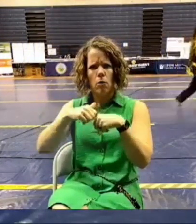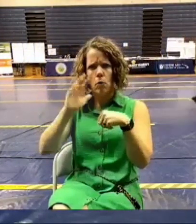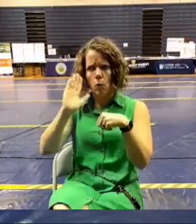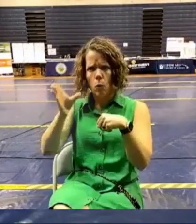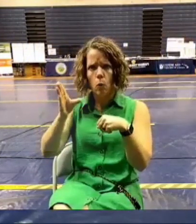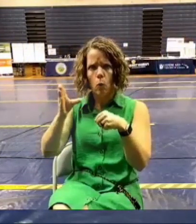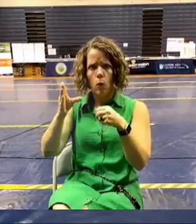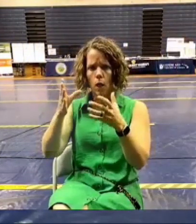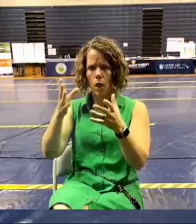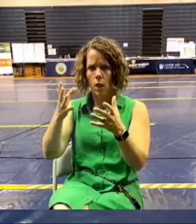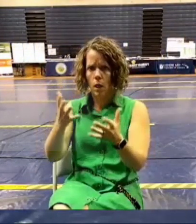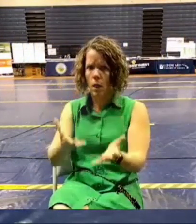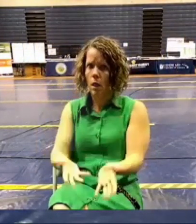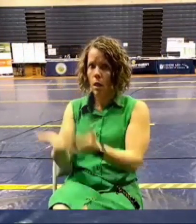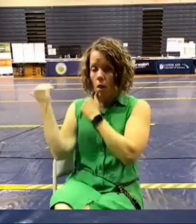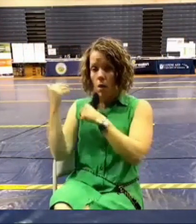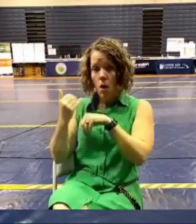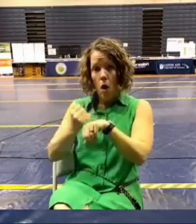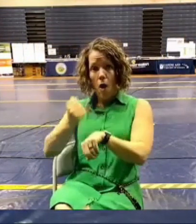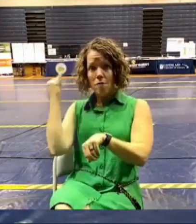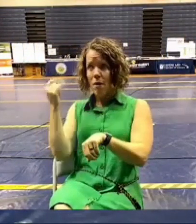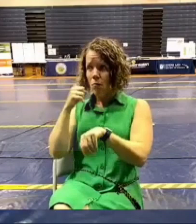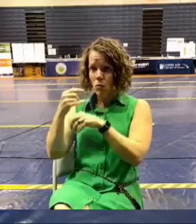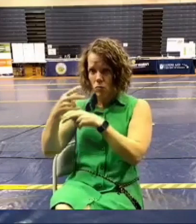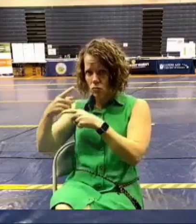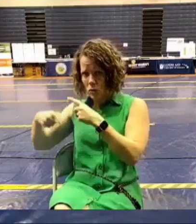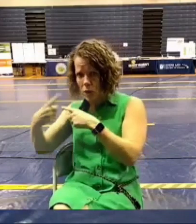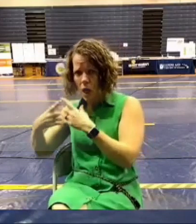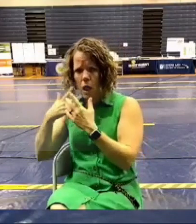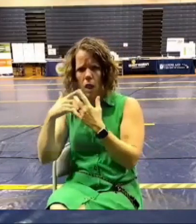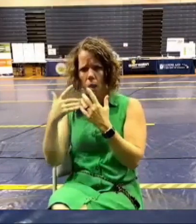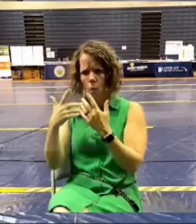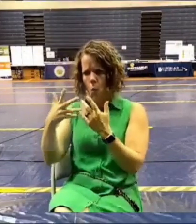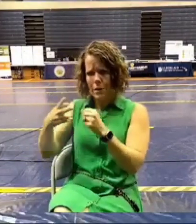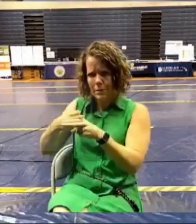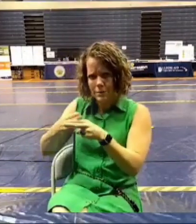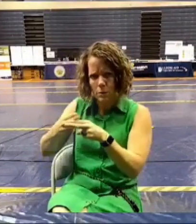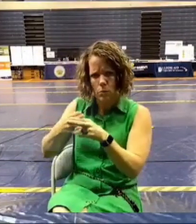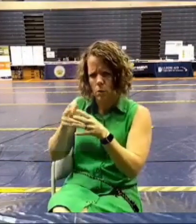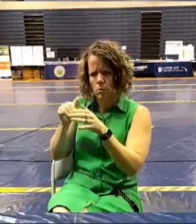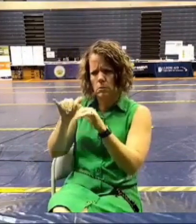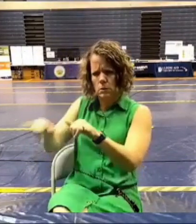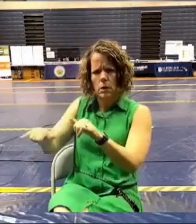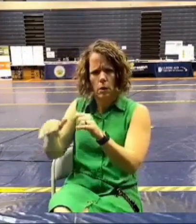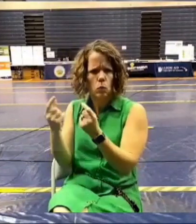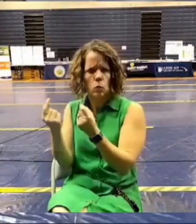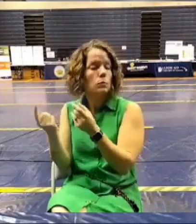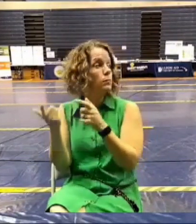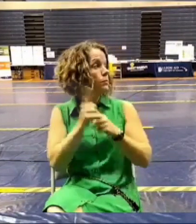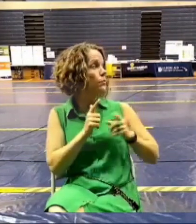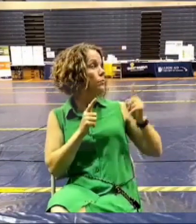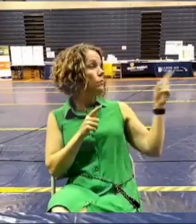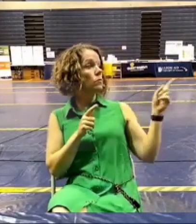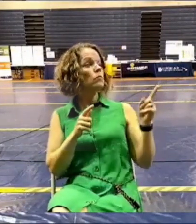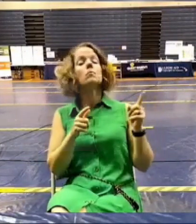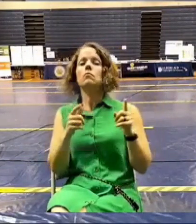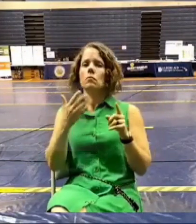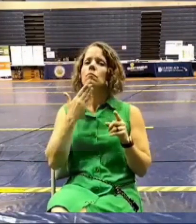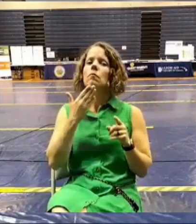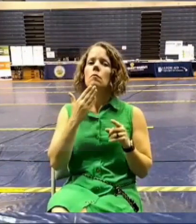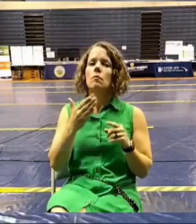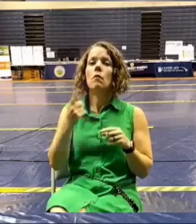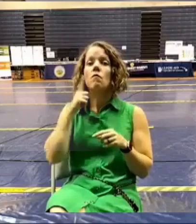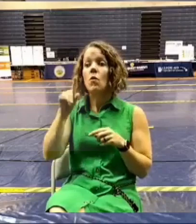and steel to off island to recycle them? Yes, sir. So thank you for the question. And for the recyclable